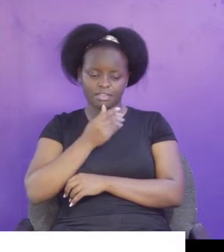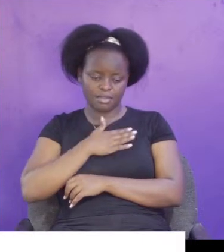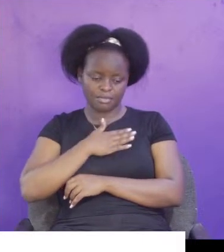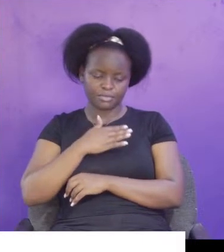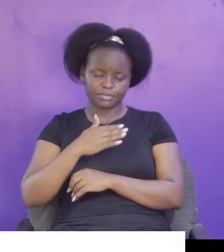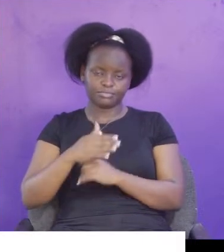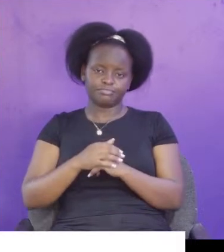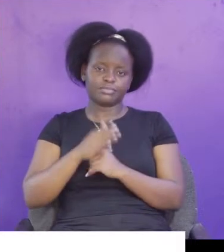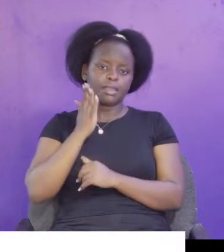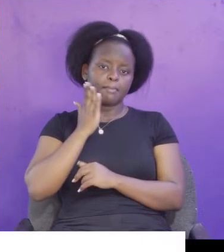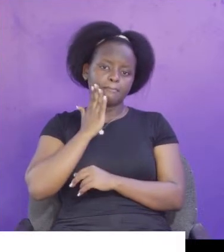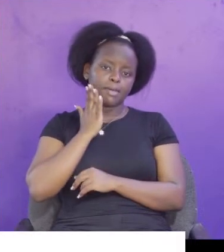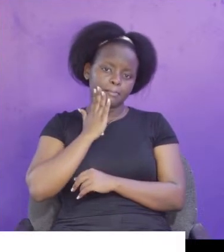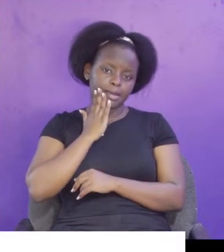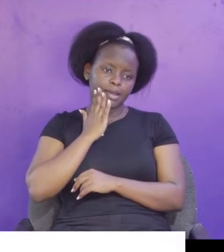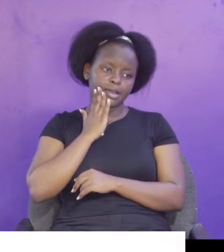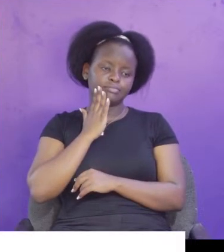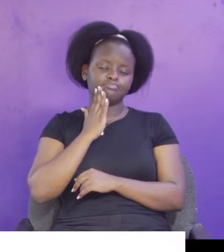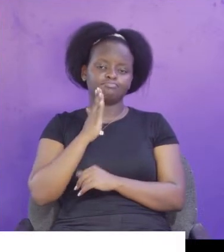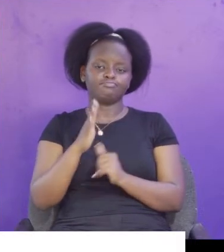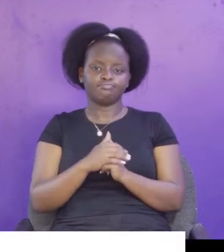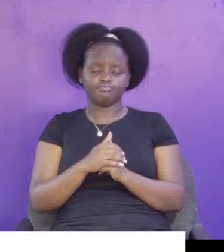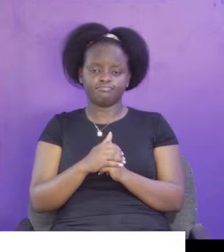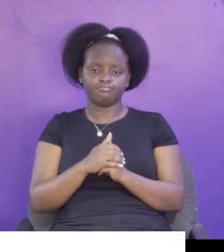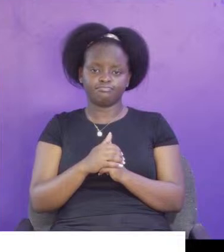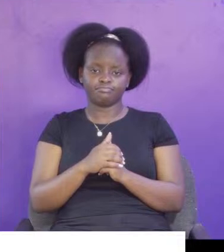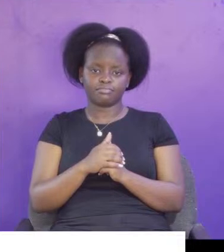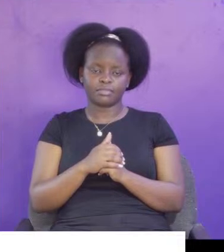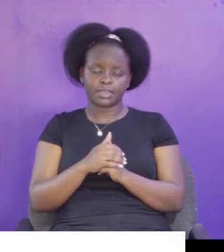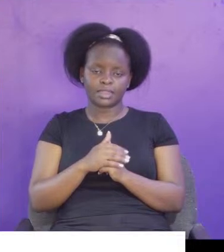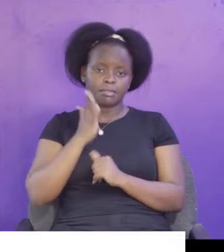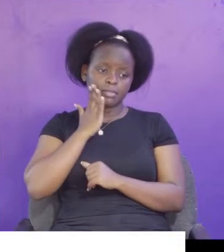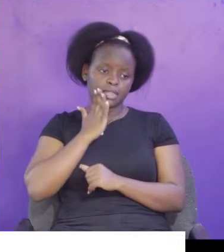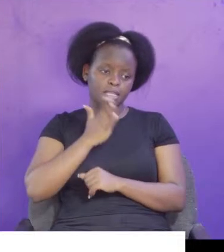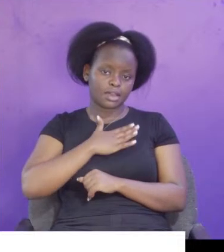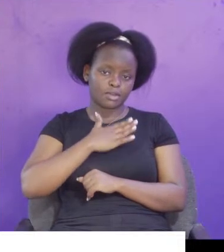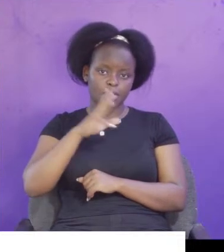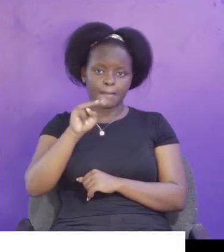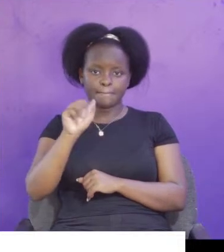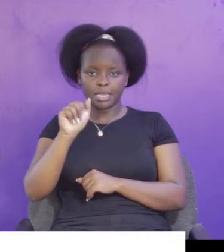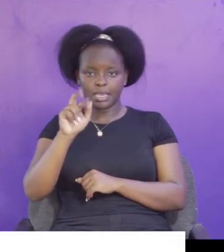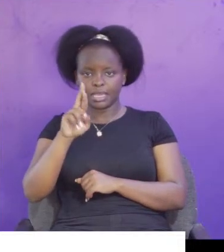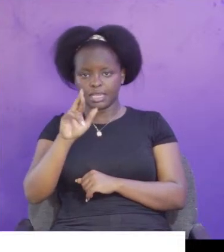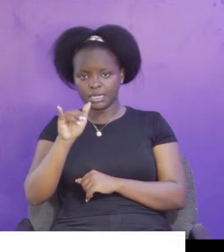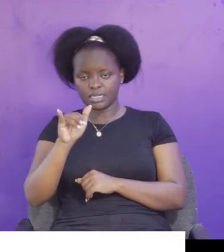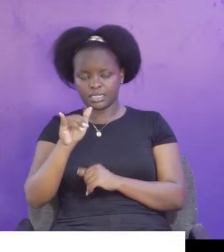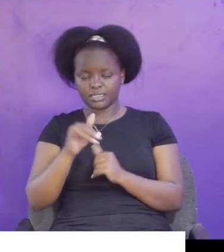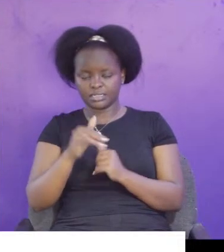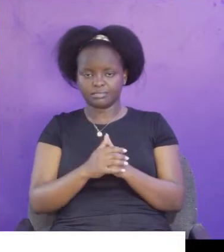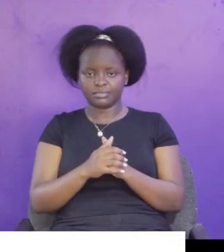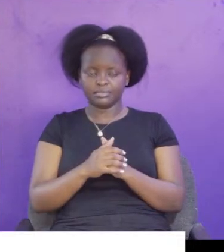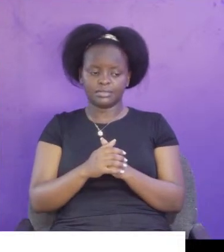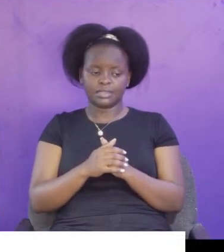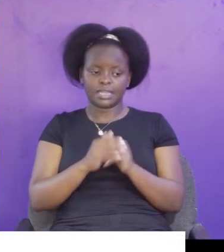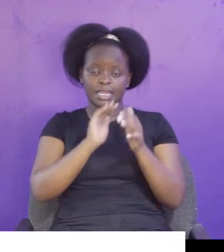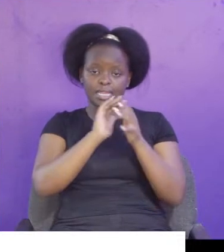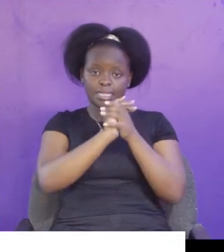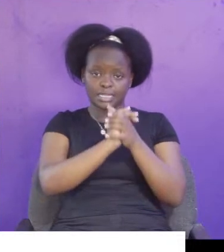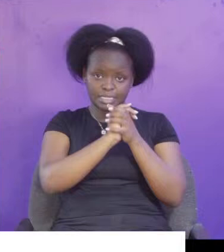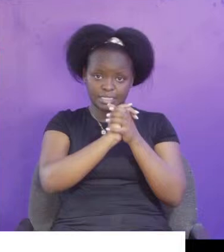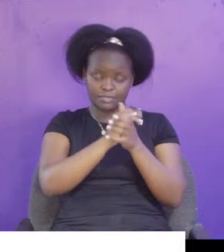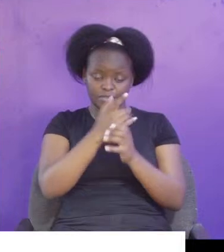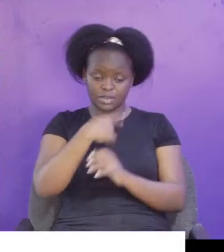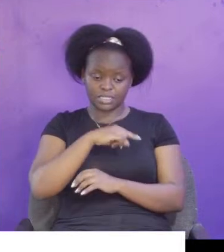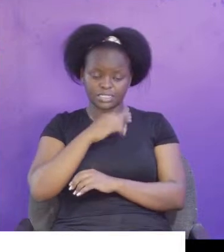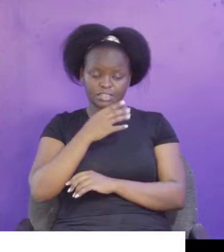mama. Greet for us, our mama, our mother, Mama Mary Oginga. Greet for us, our father,